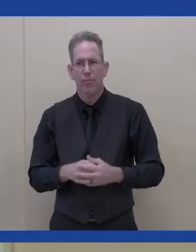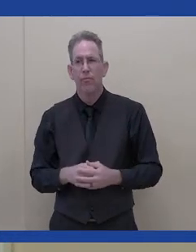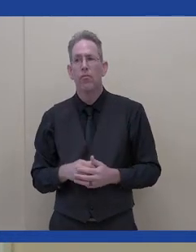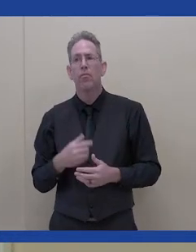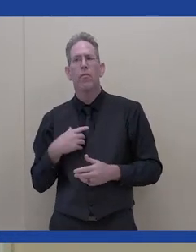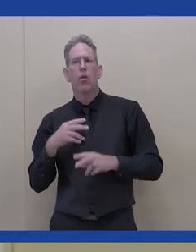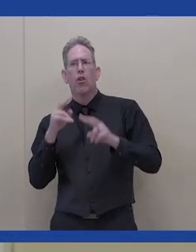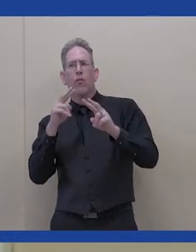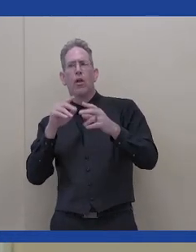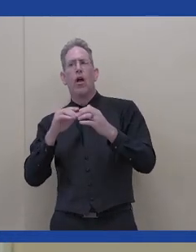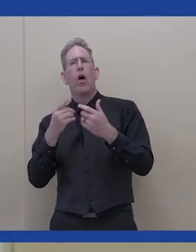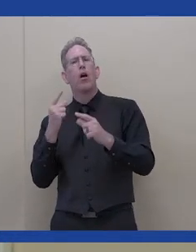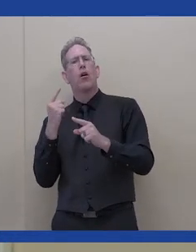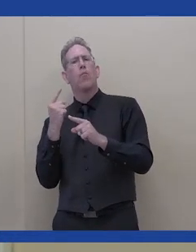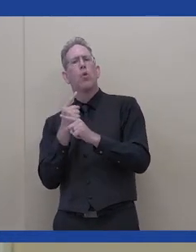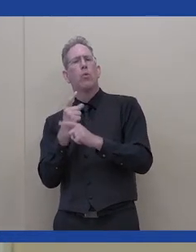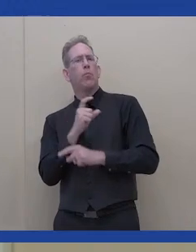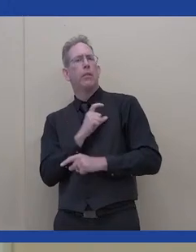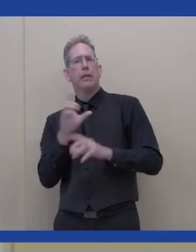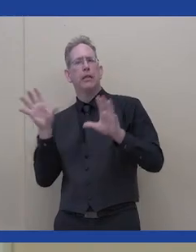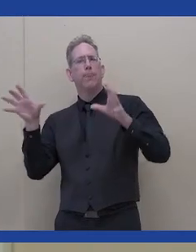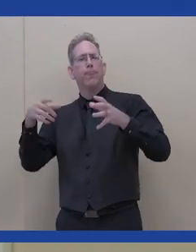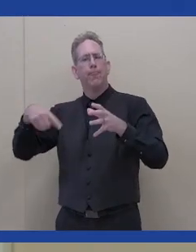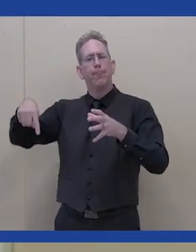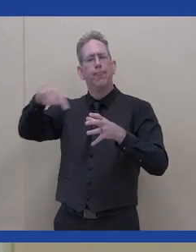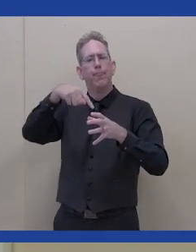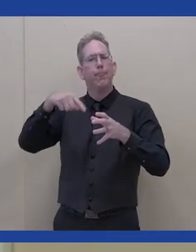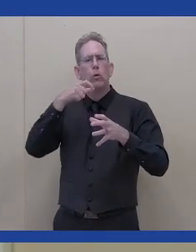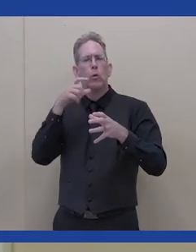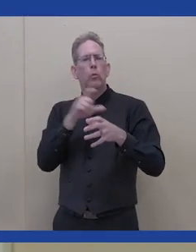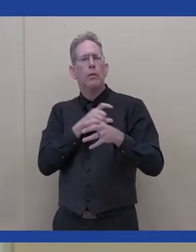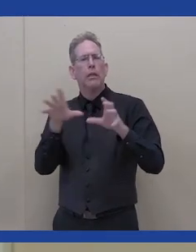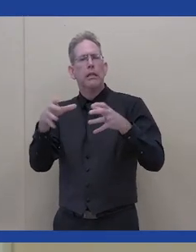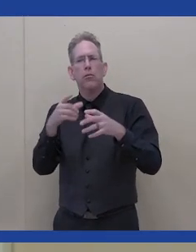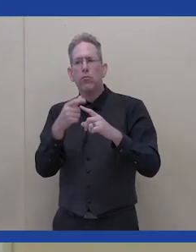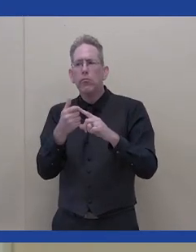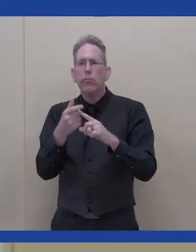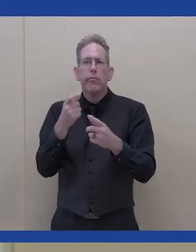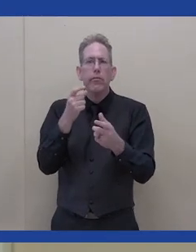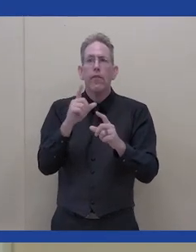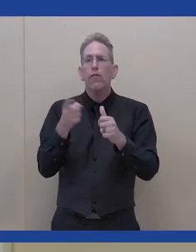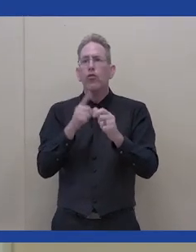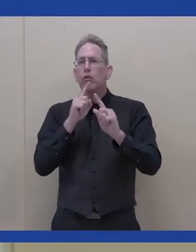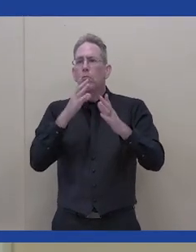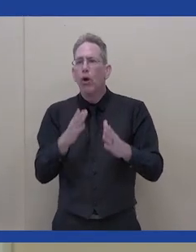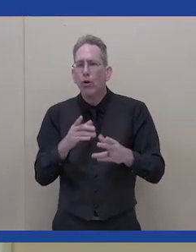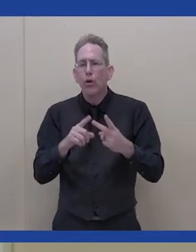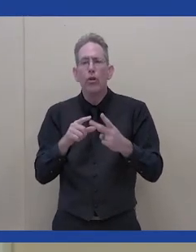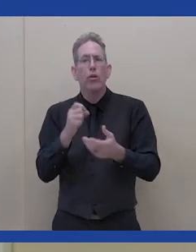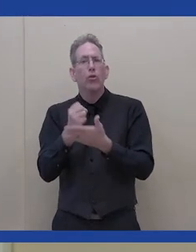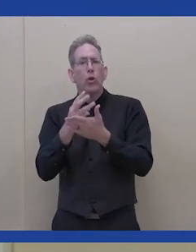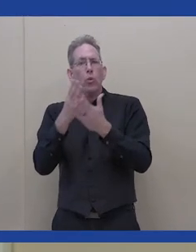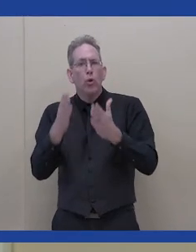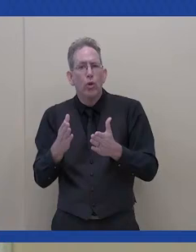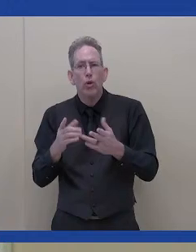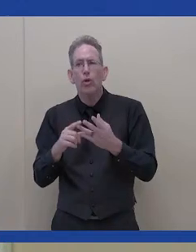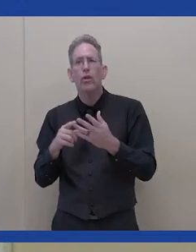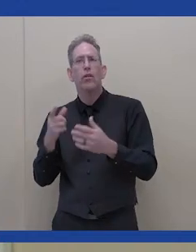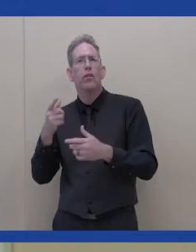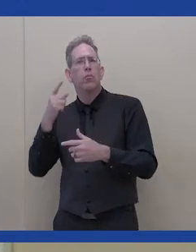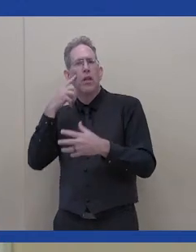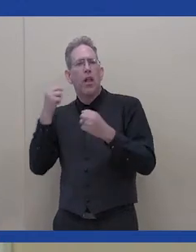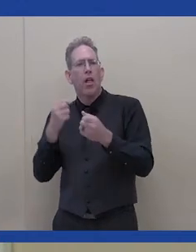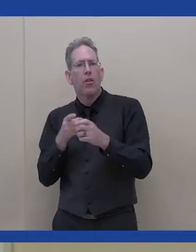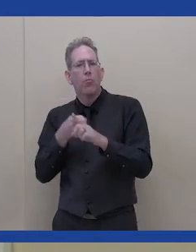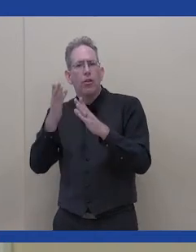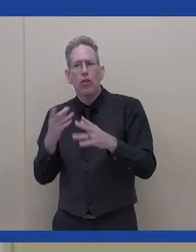staffing of social workers, sworn officers, and first responders. By building a department that is responsive to and